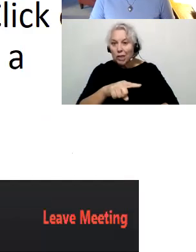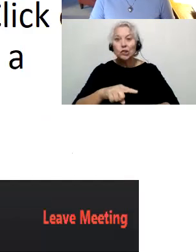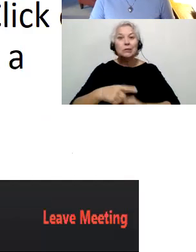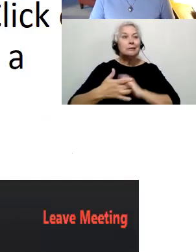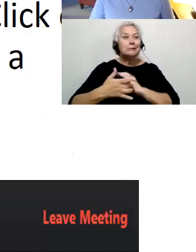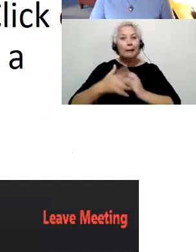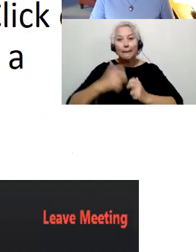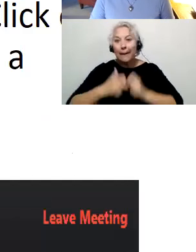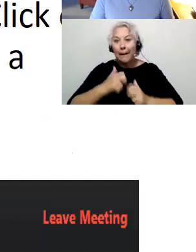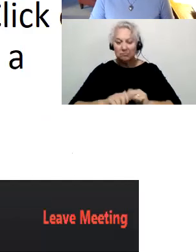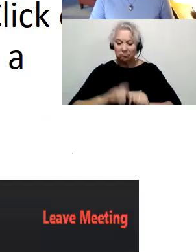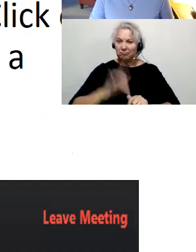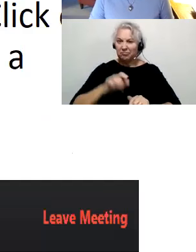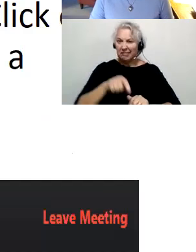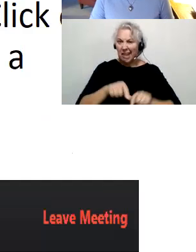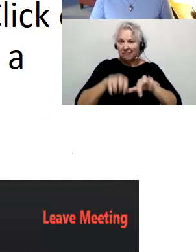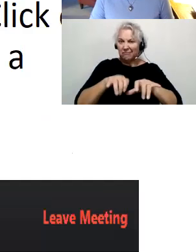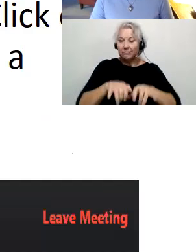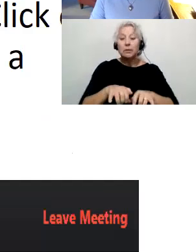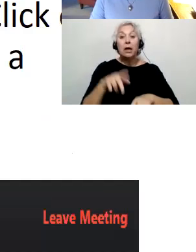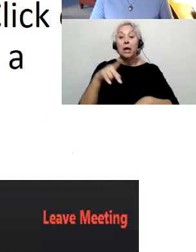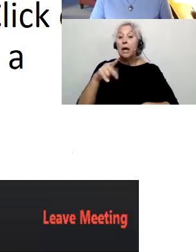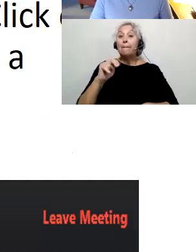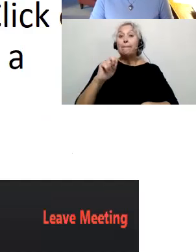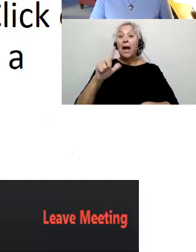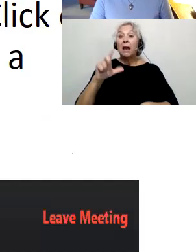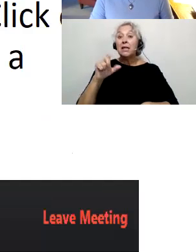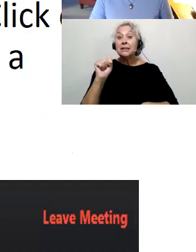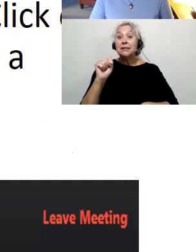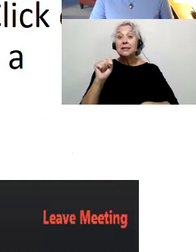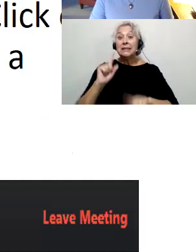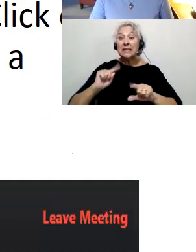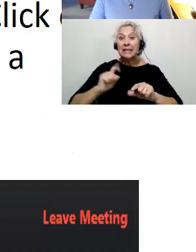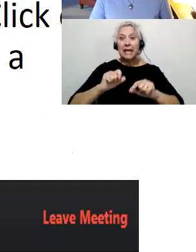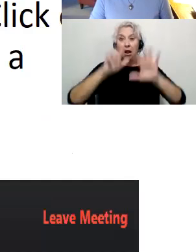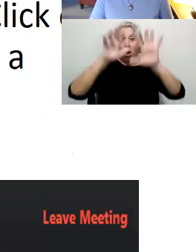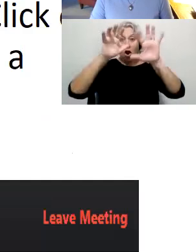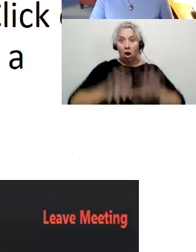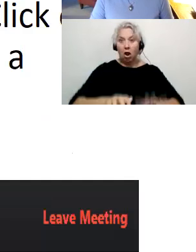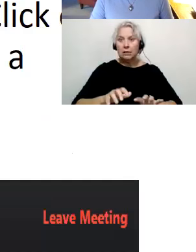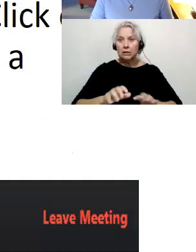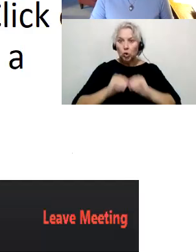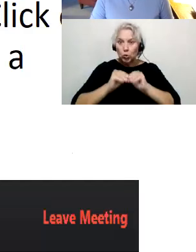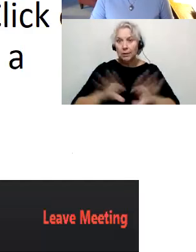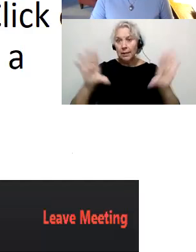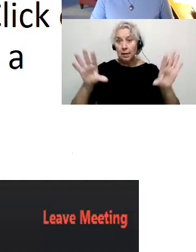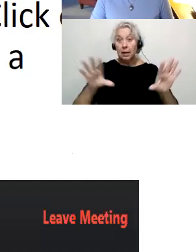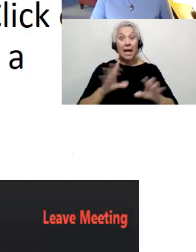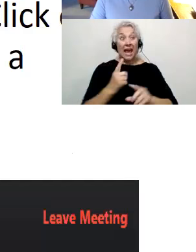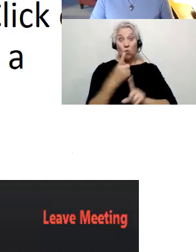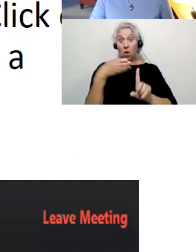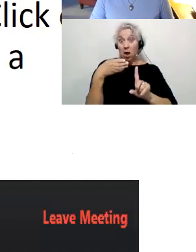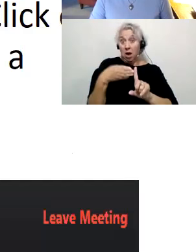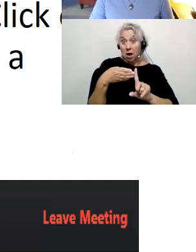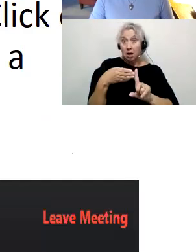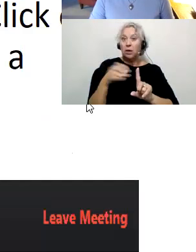technical difficulties. Click on panelists and attendees to send your message to everyone. Click on a specific attendee to